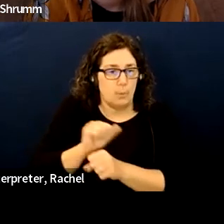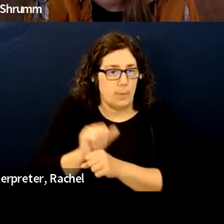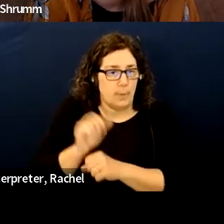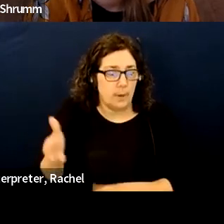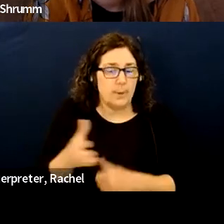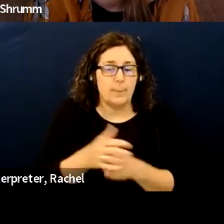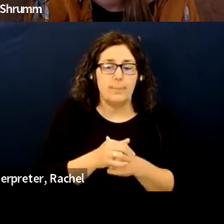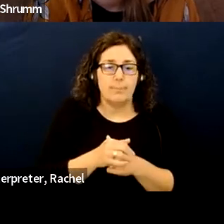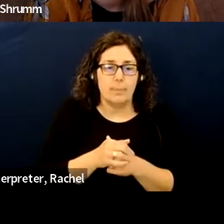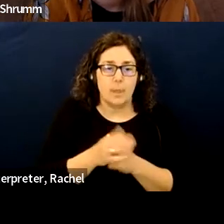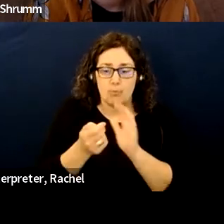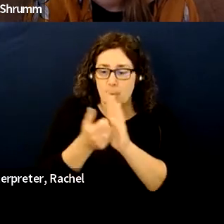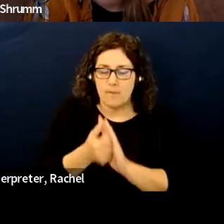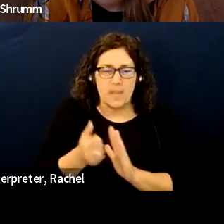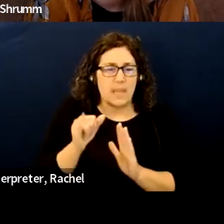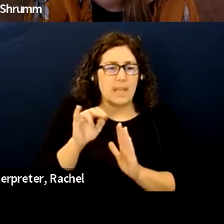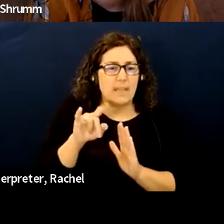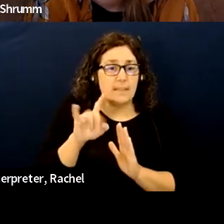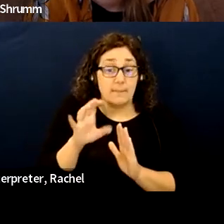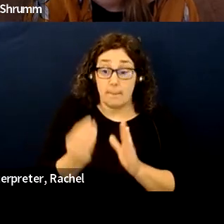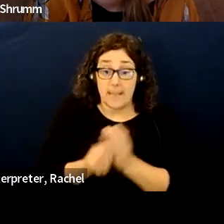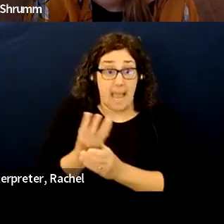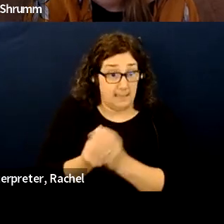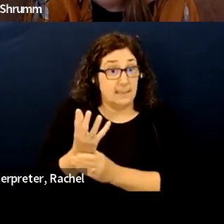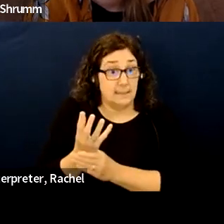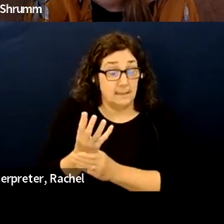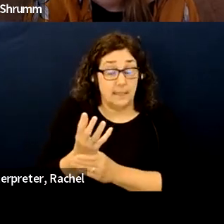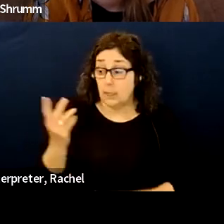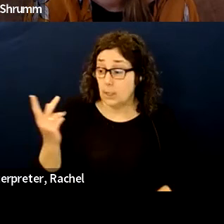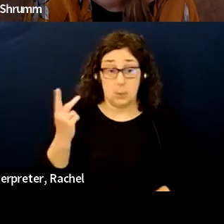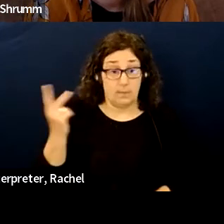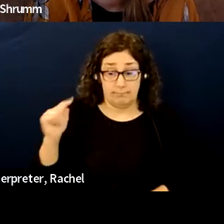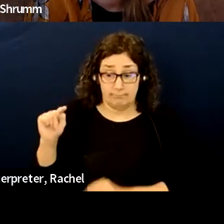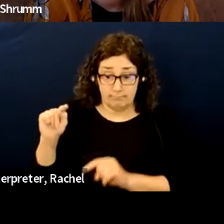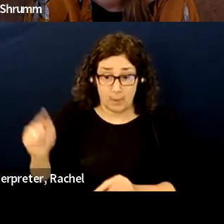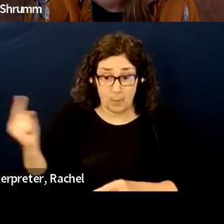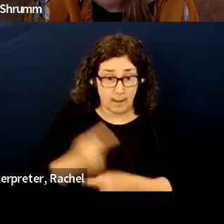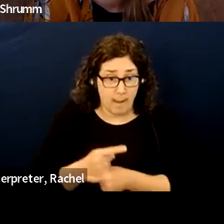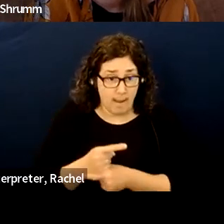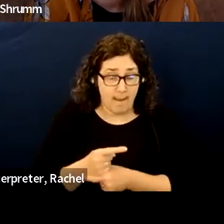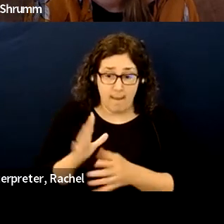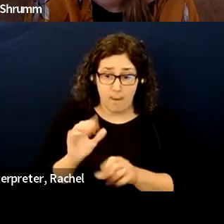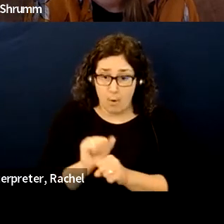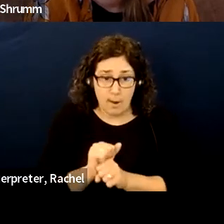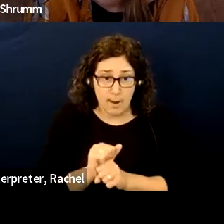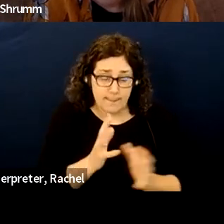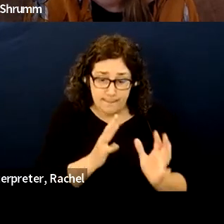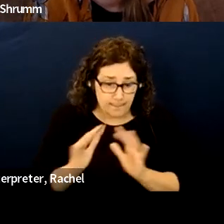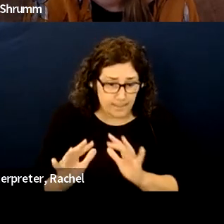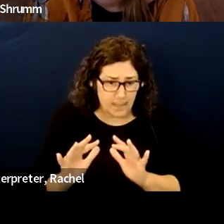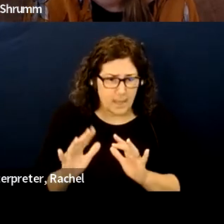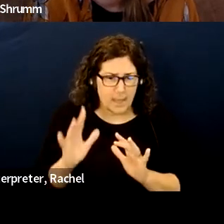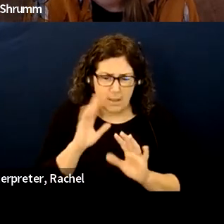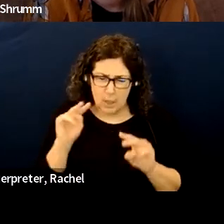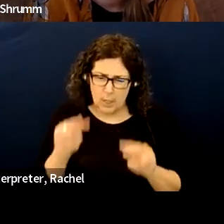and removing the invasive plants, planting native plants. And Tiffany and I were down there one day and we were looking at this old